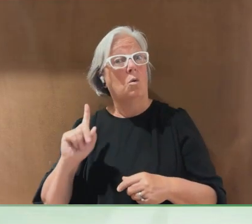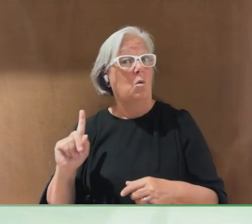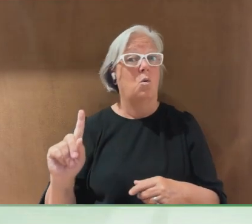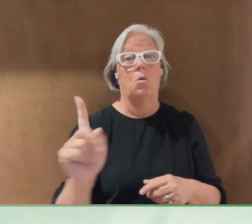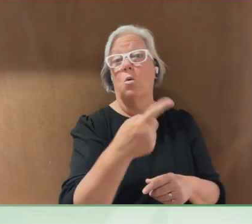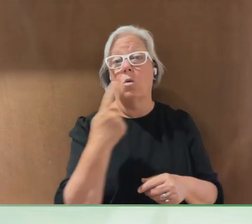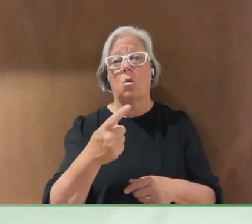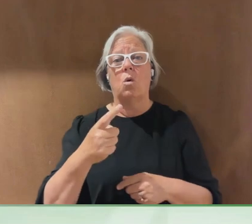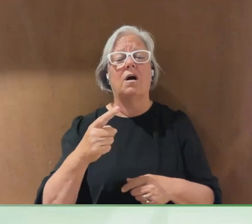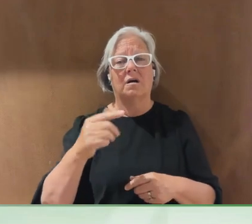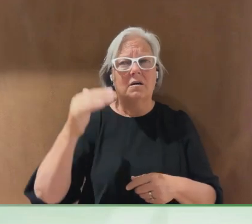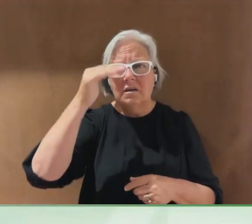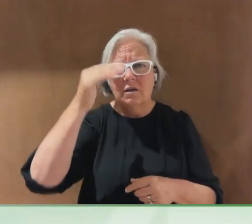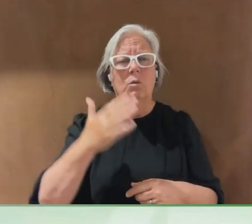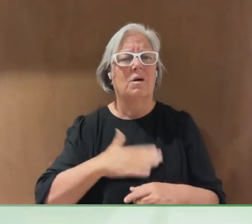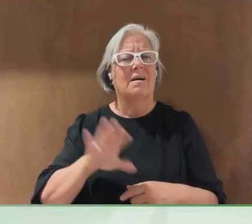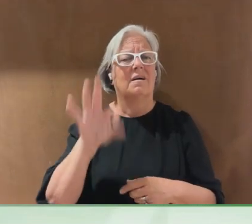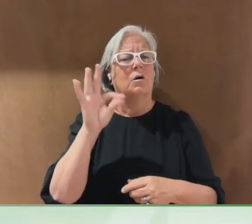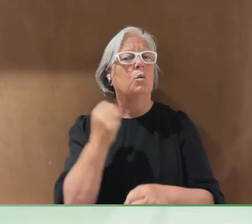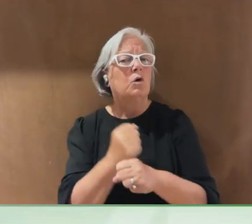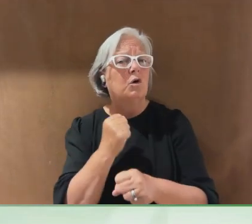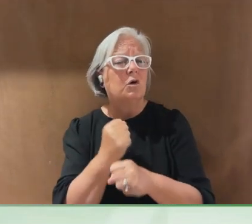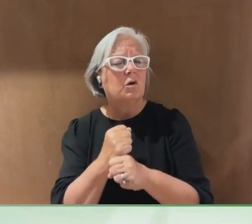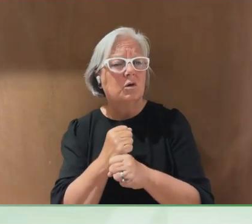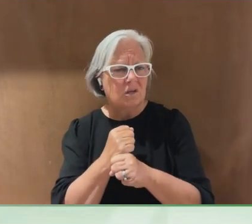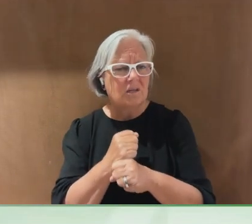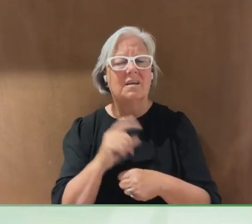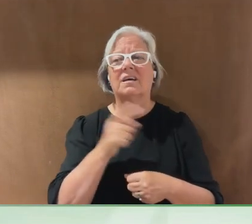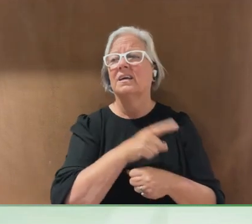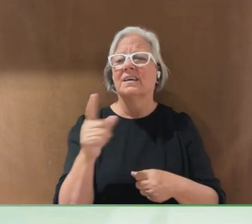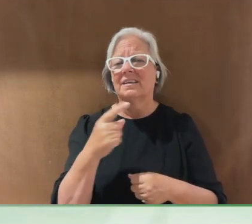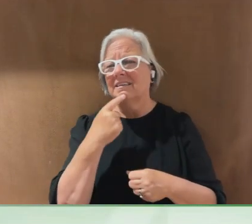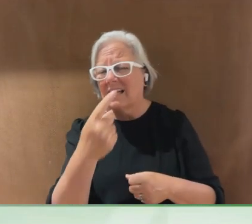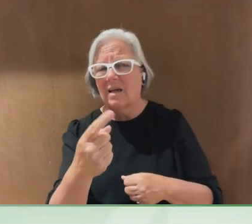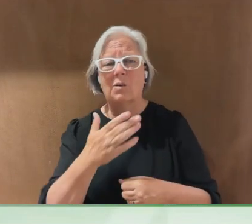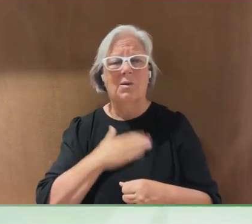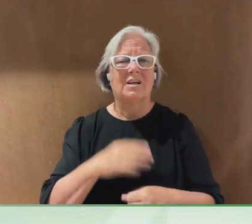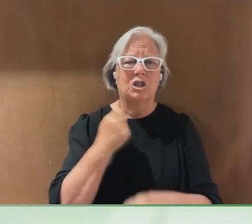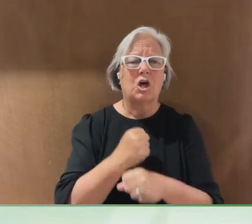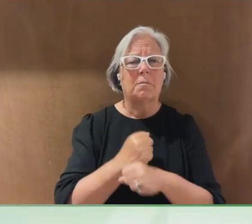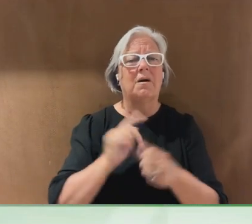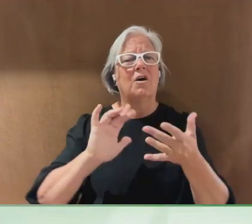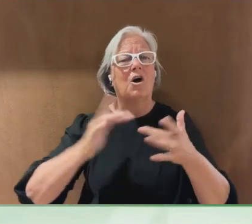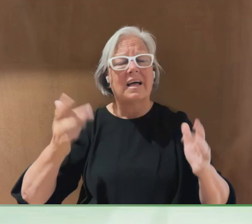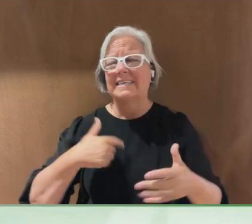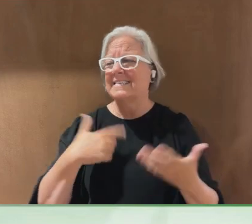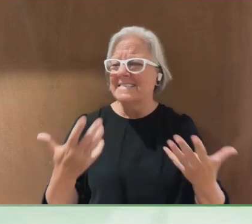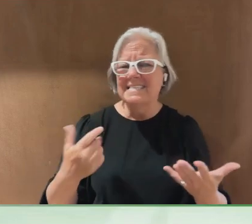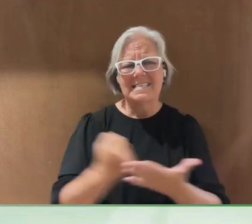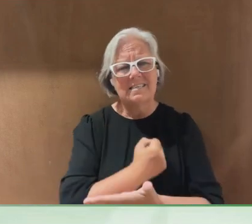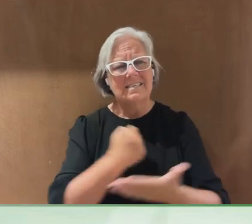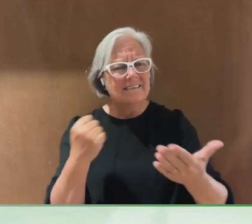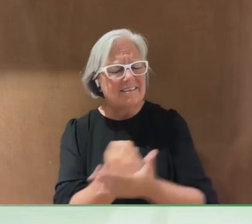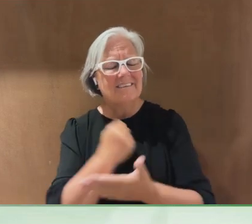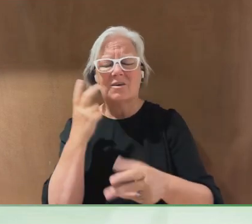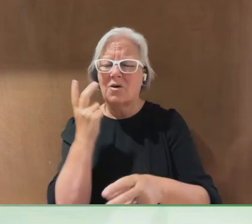complaining about how it feels and what the experience is when they're trying to get a job online. And that actually, if we can get these